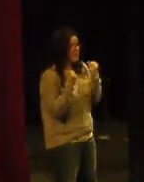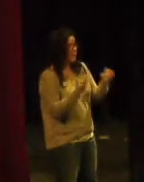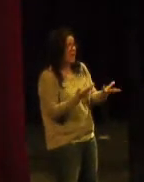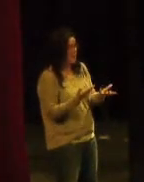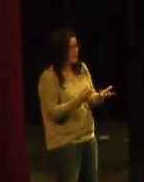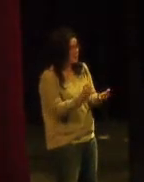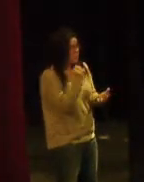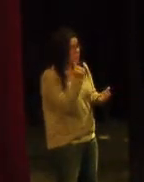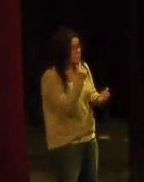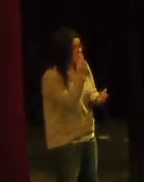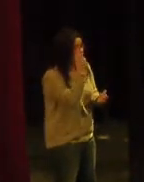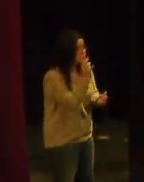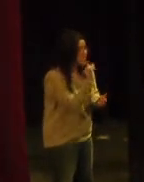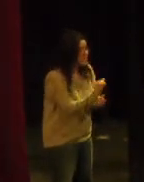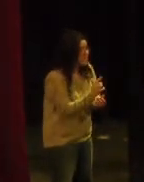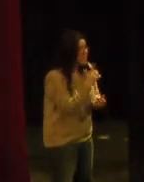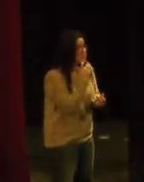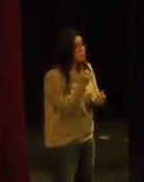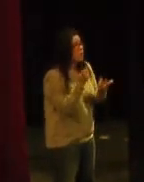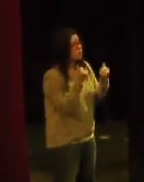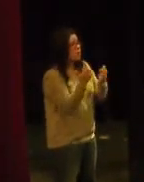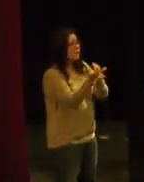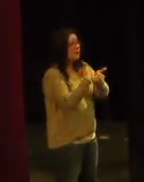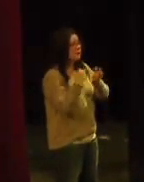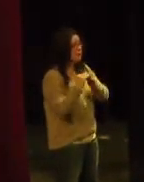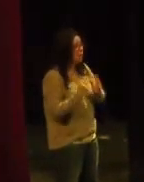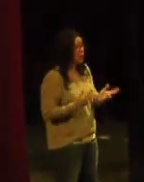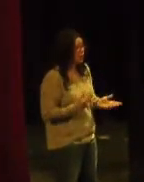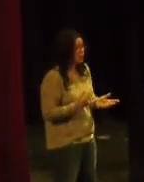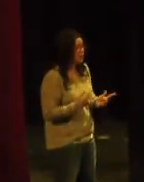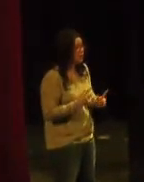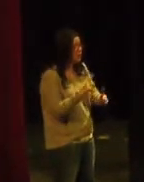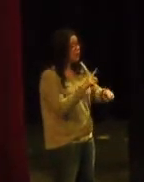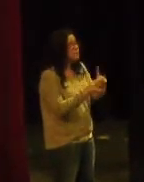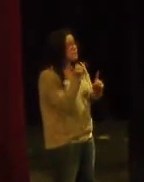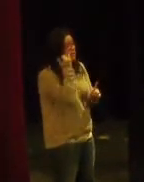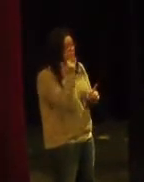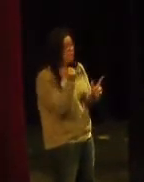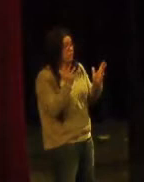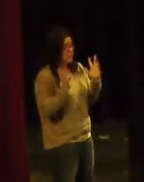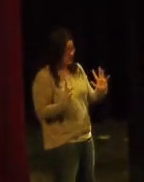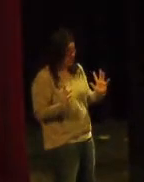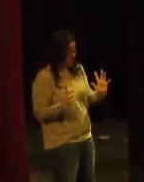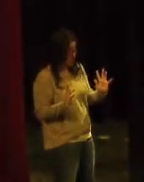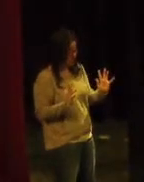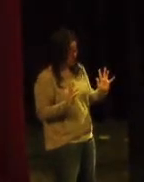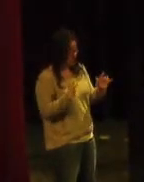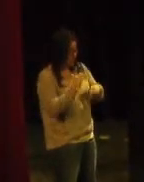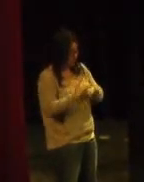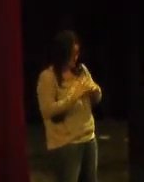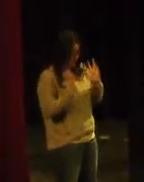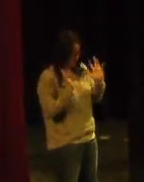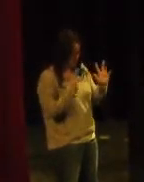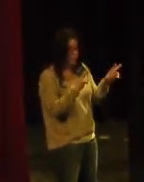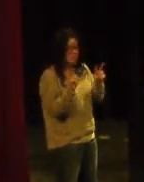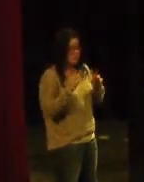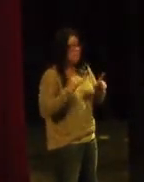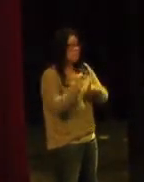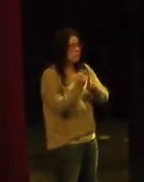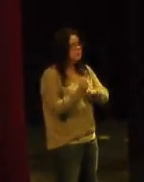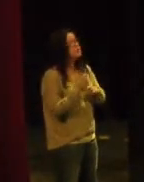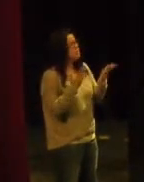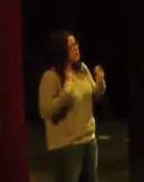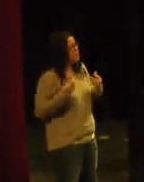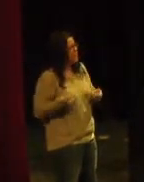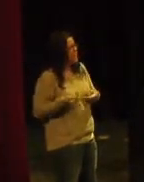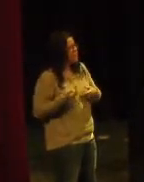We don't always realize that because we're always trying to get more. But we stop and think about where we're at. Maybe there is some room to share some of that wealth with people